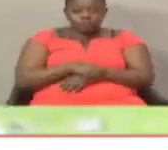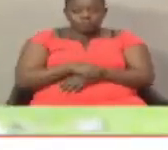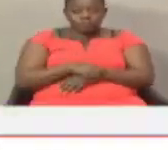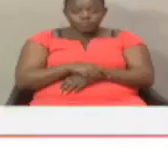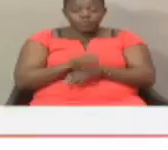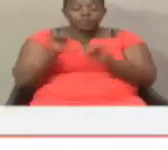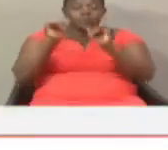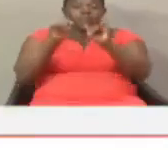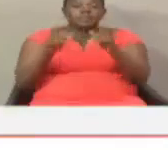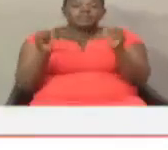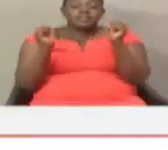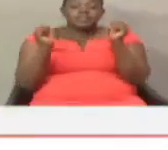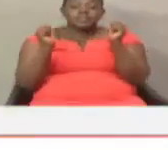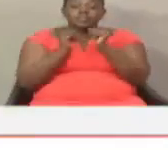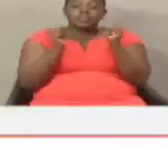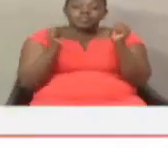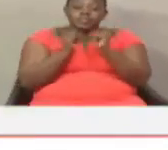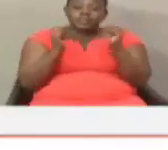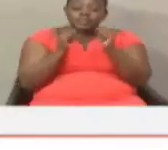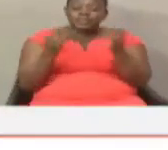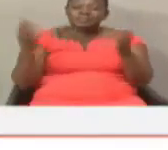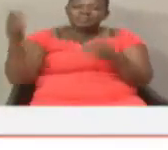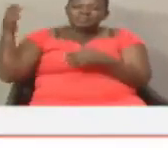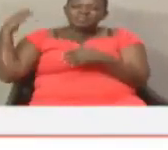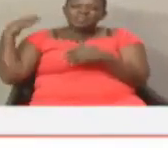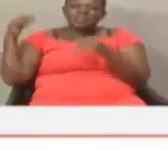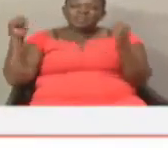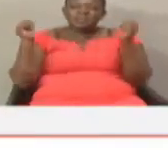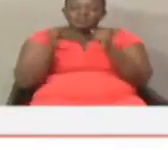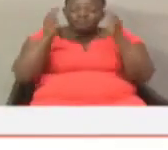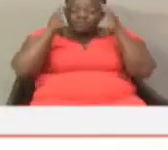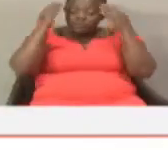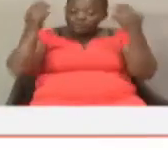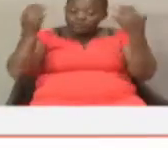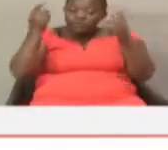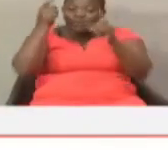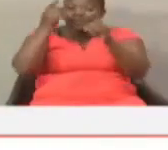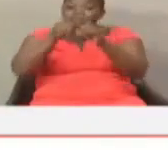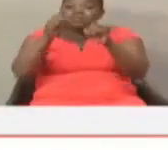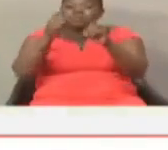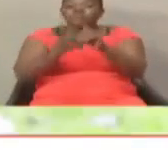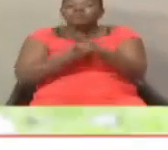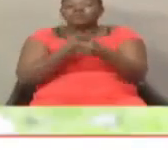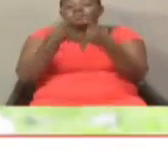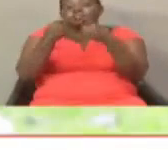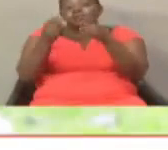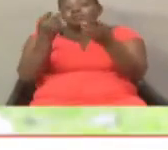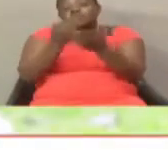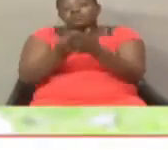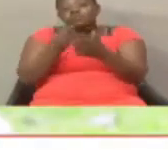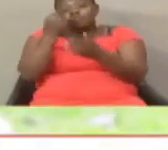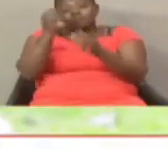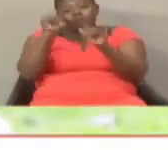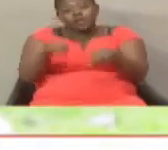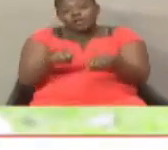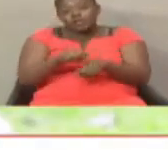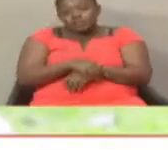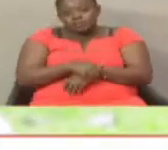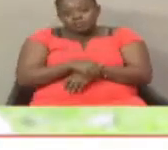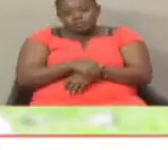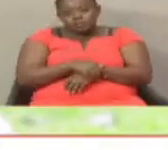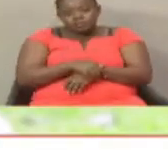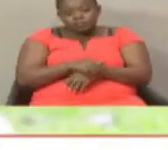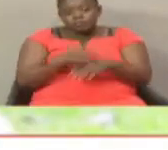wano nowulira twasula mu mpewo tetumanyi mpaka ddi ne tusaba abalina obuyambi bwonna obwa buli ngeri wano